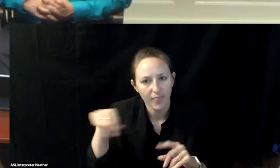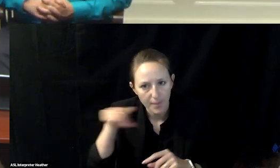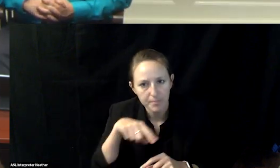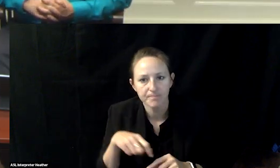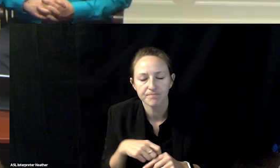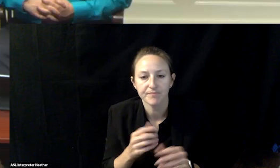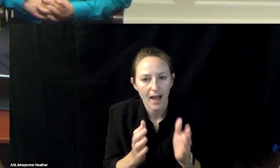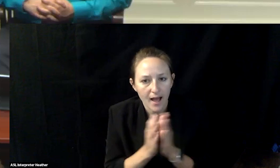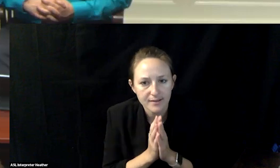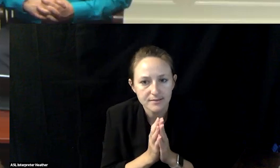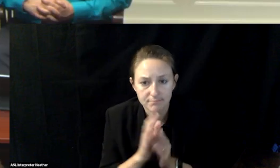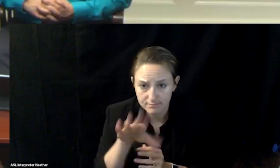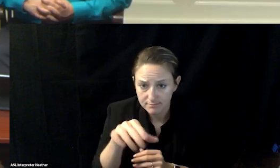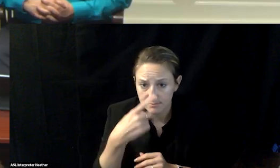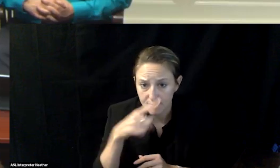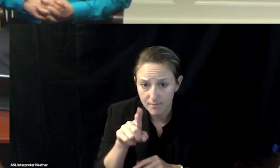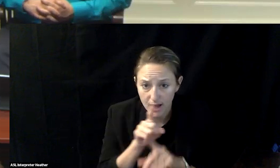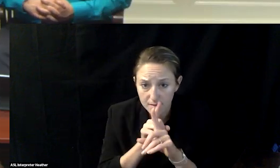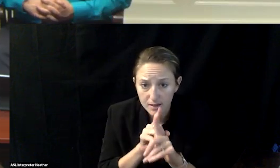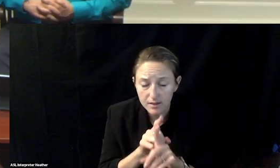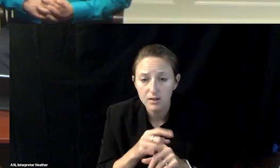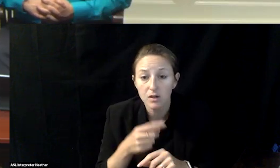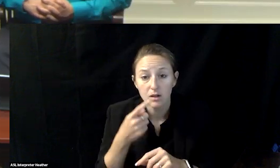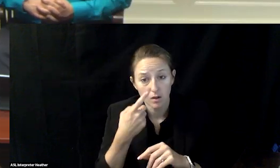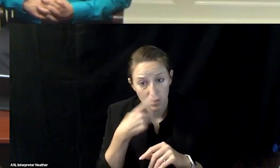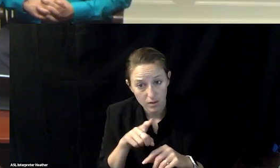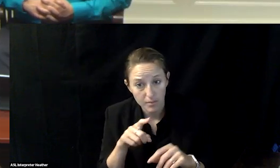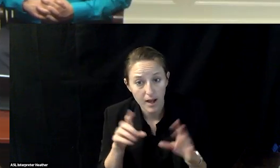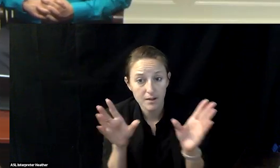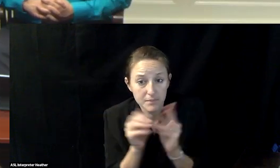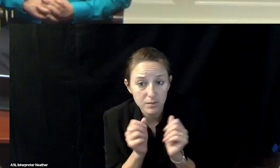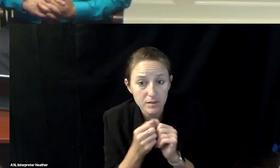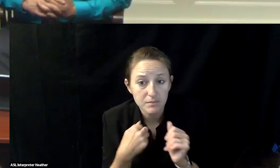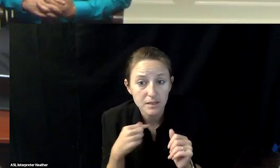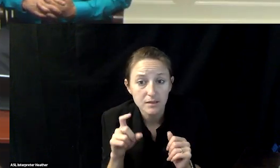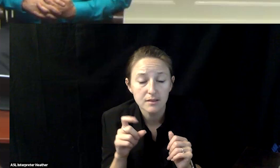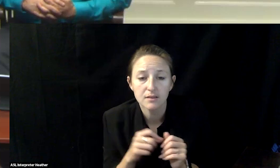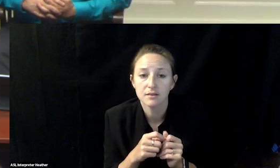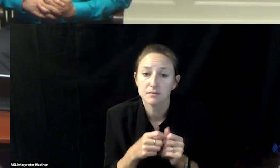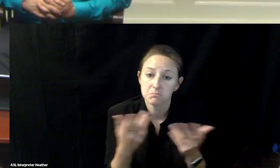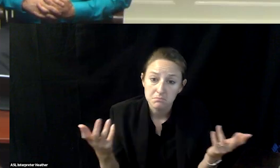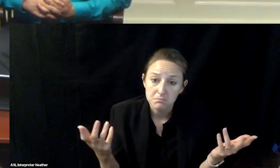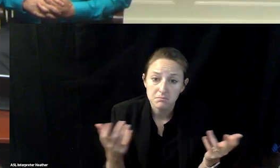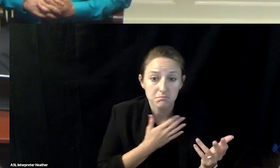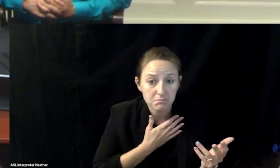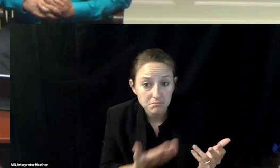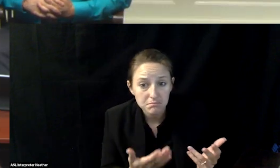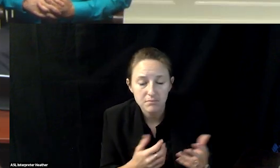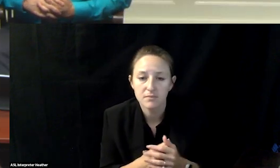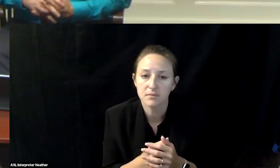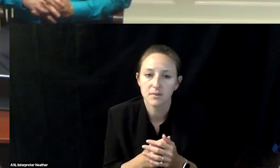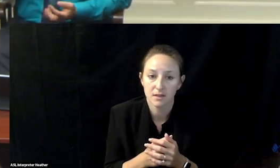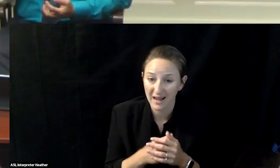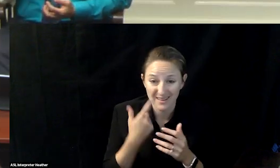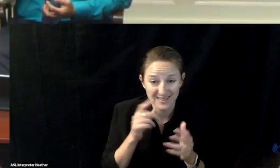them and see, you know, if they'd be willing to meet or to mentor you in accessibility, I think